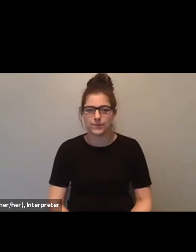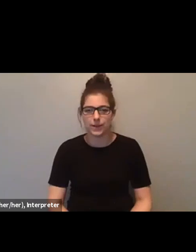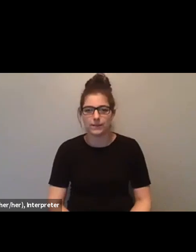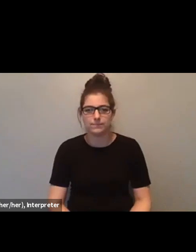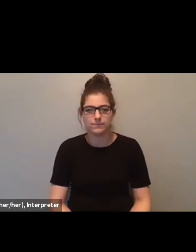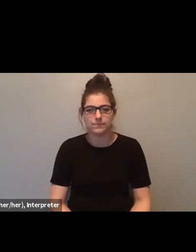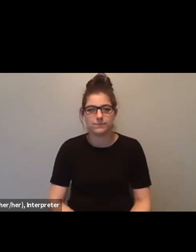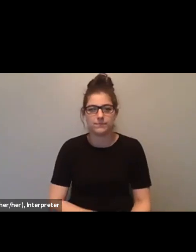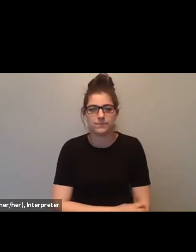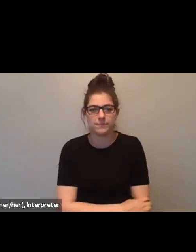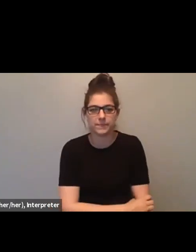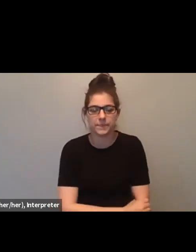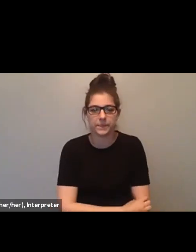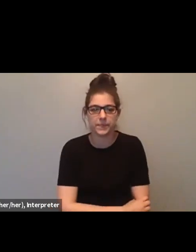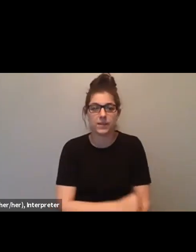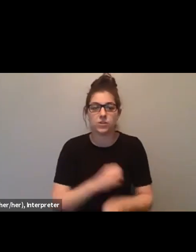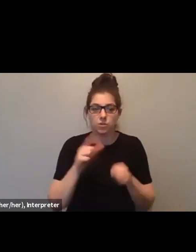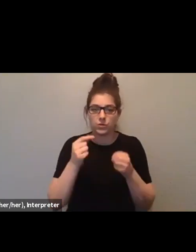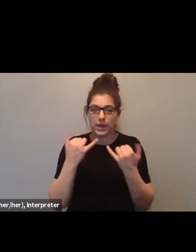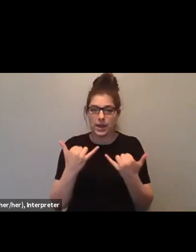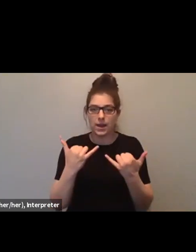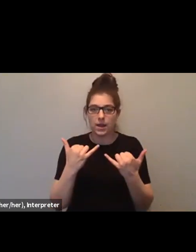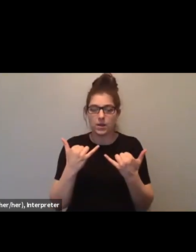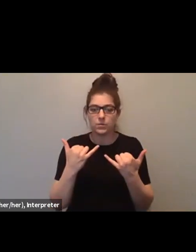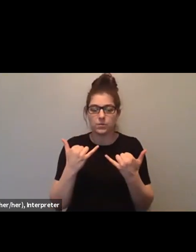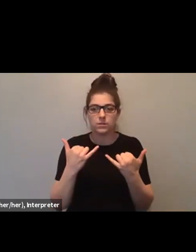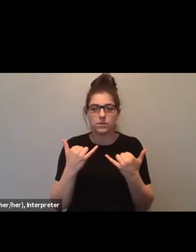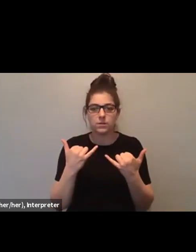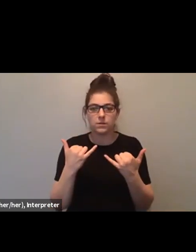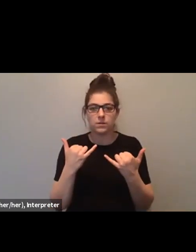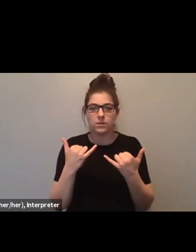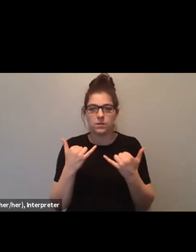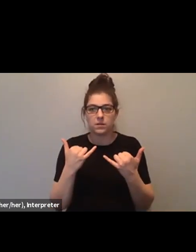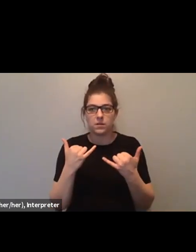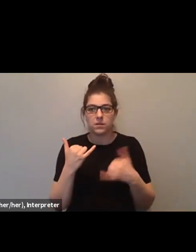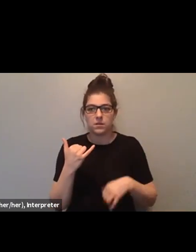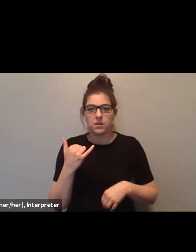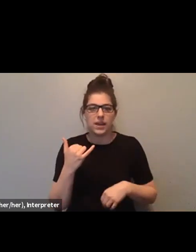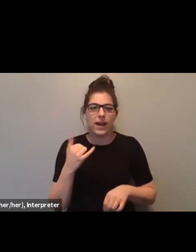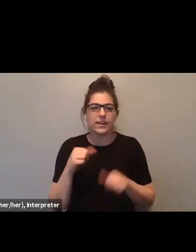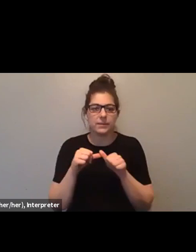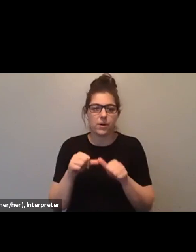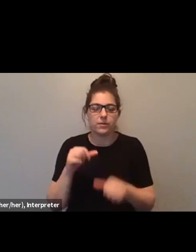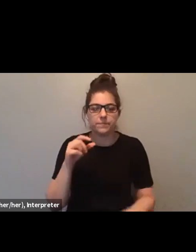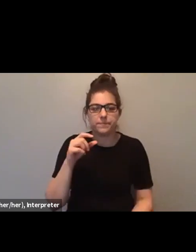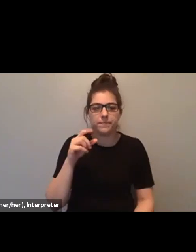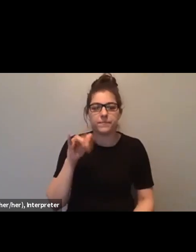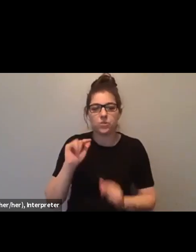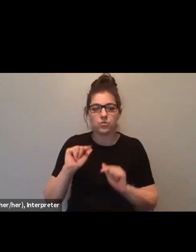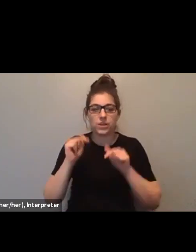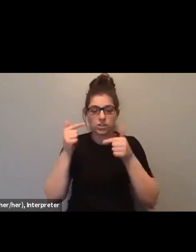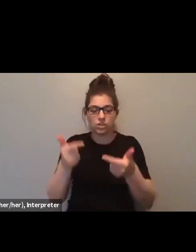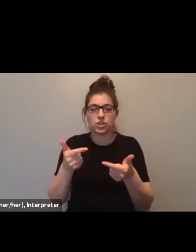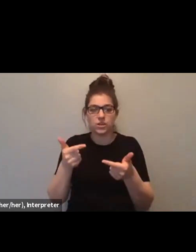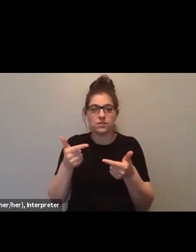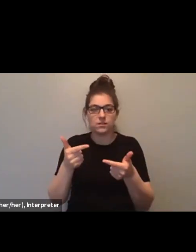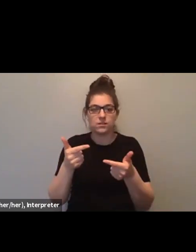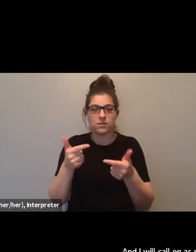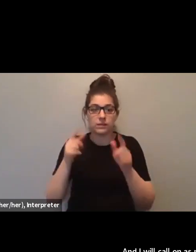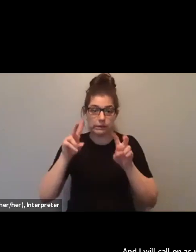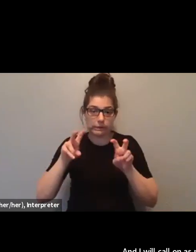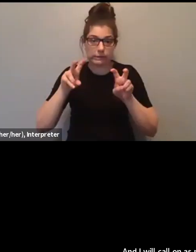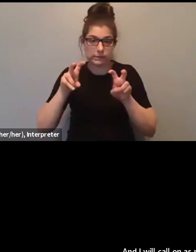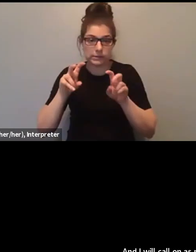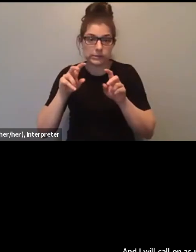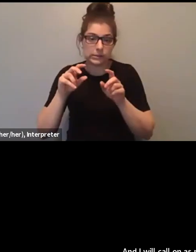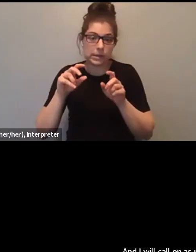Let's do that now. So we'll get as many people transitioned into the technological term of panelists